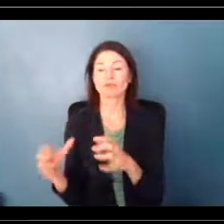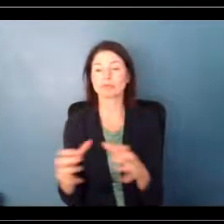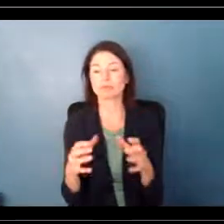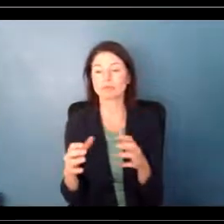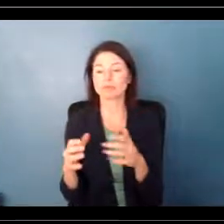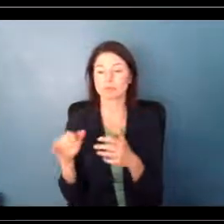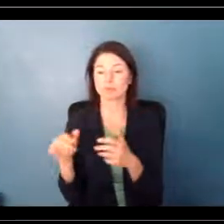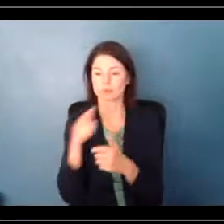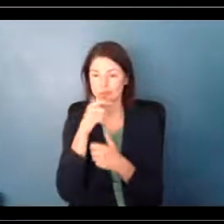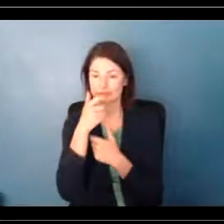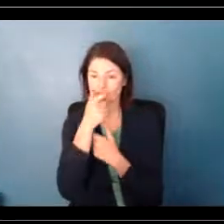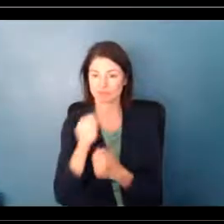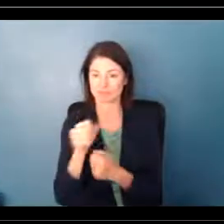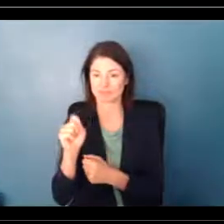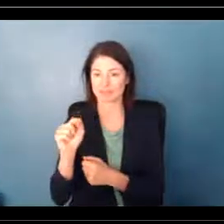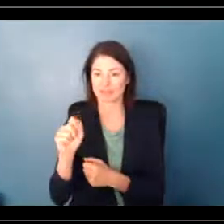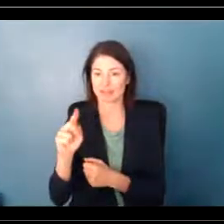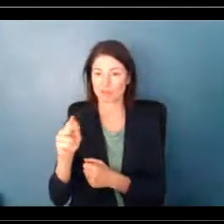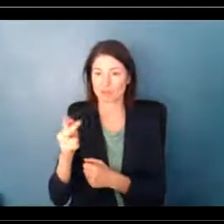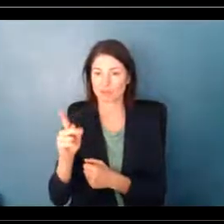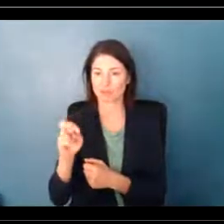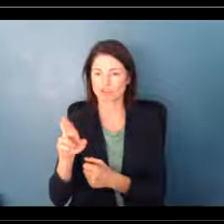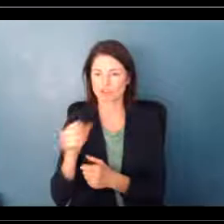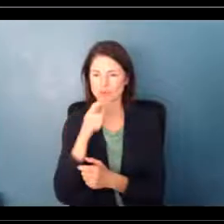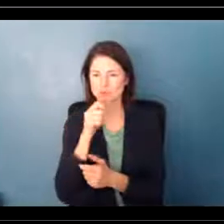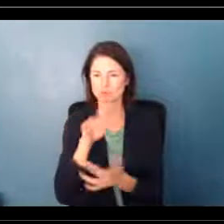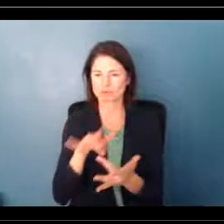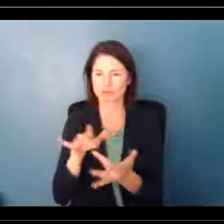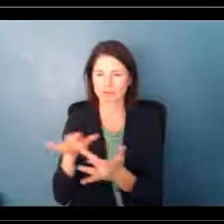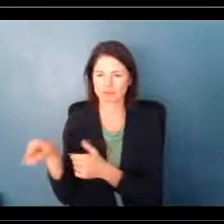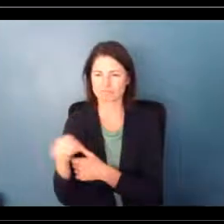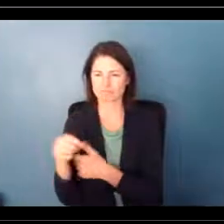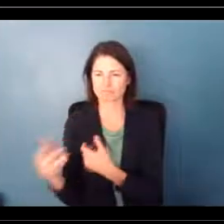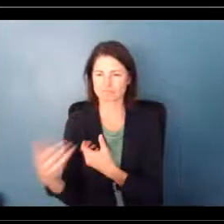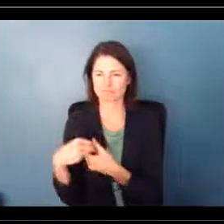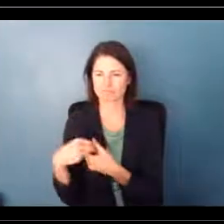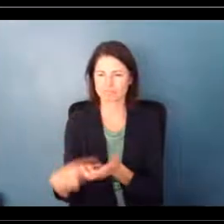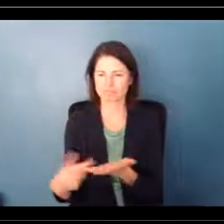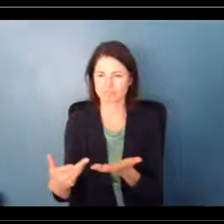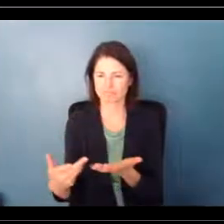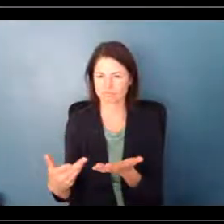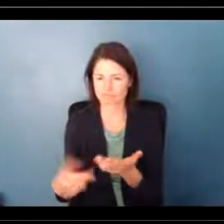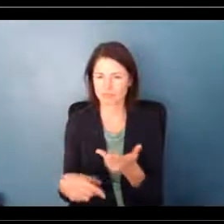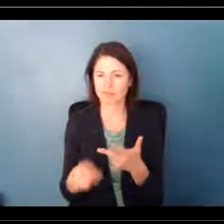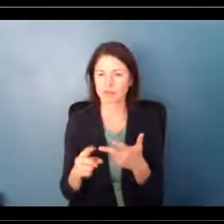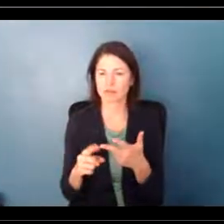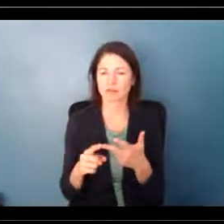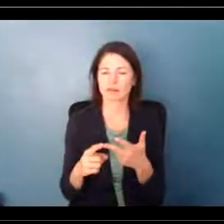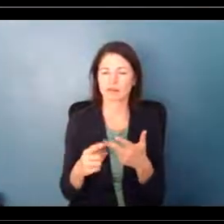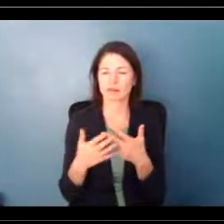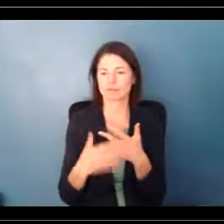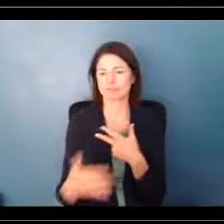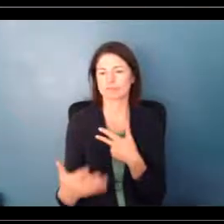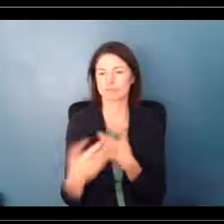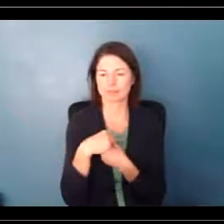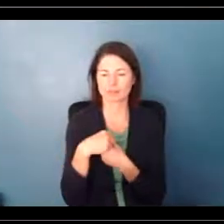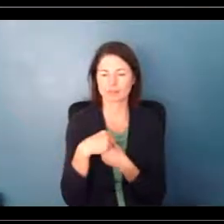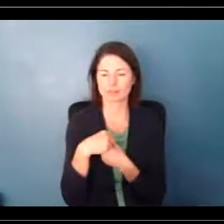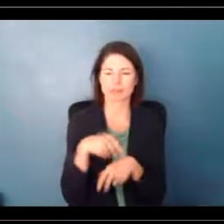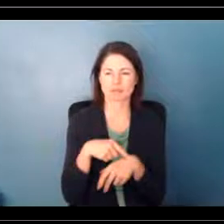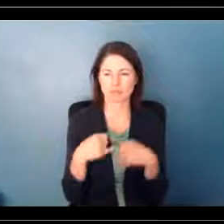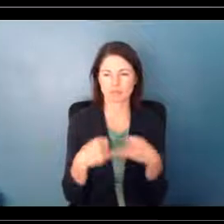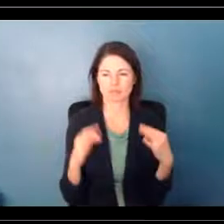engaged with would be great to know. And then moving forward, you talk about more engagement. Thanks for laying that timeline out.